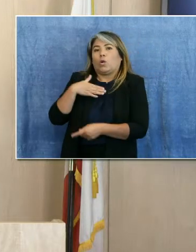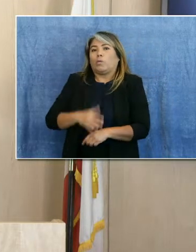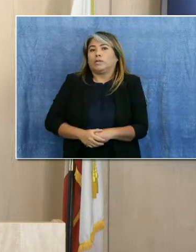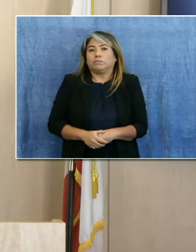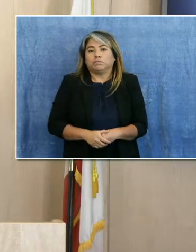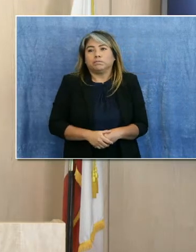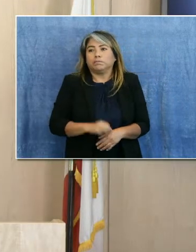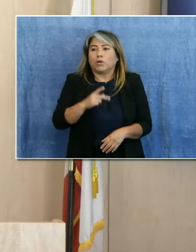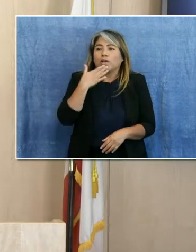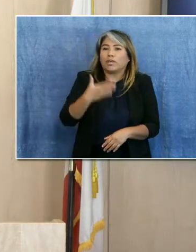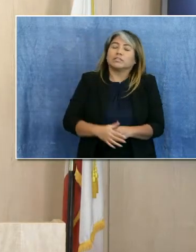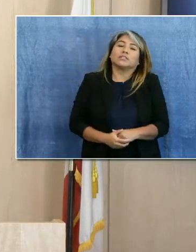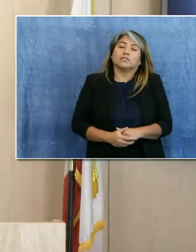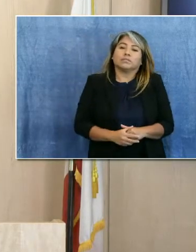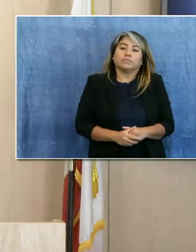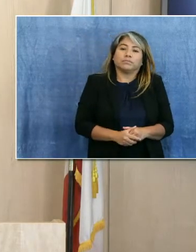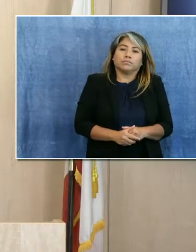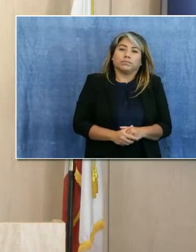Okay. Thanks.